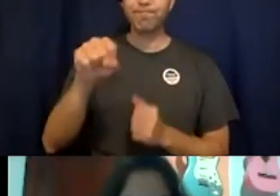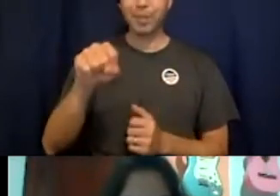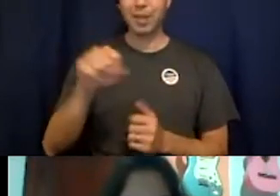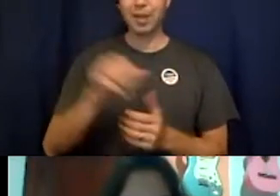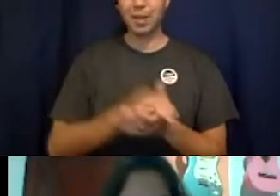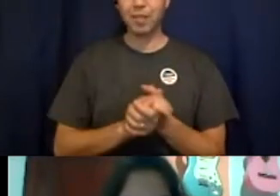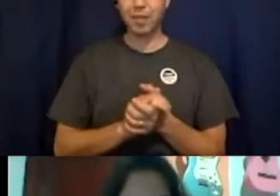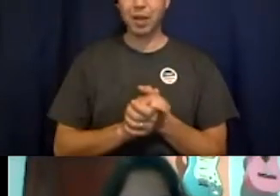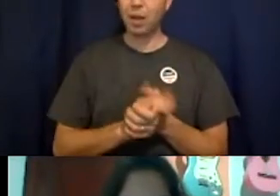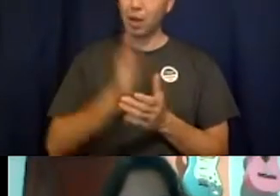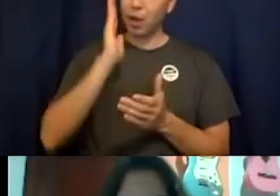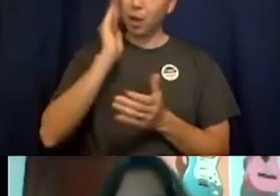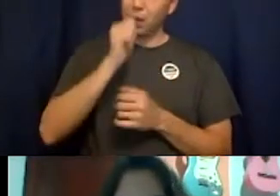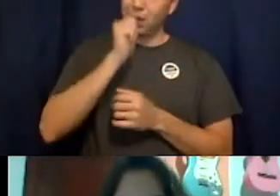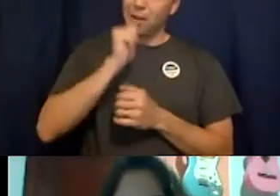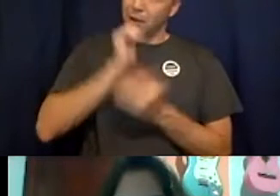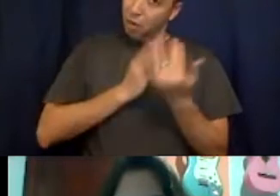Framingham,